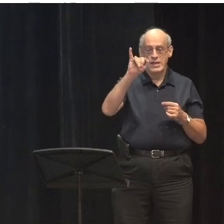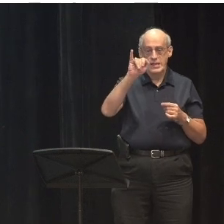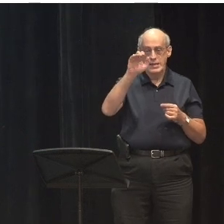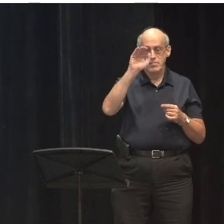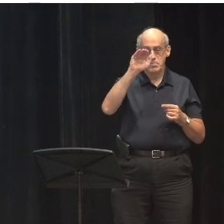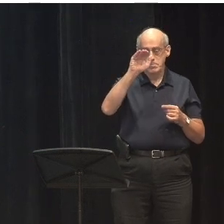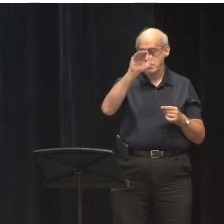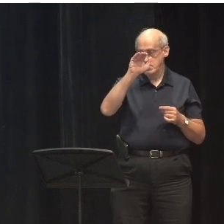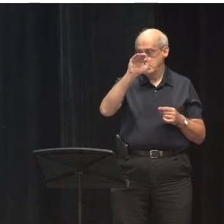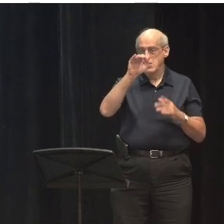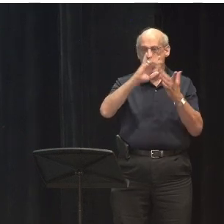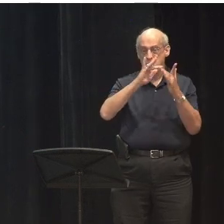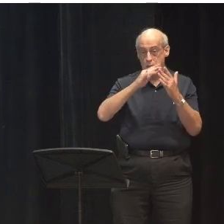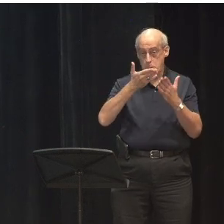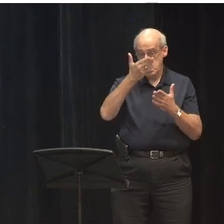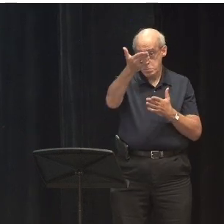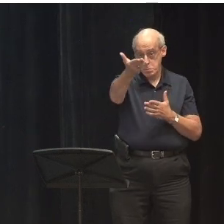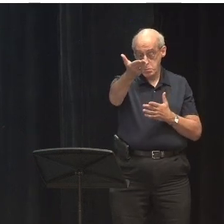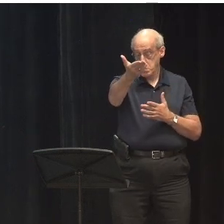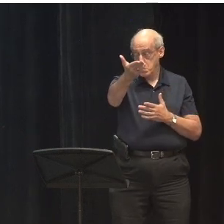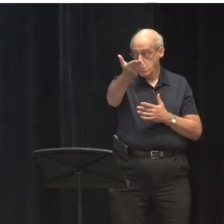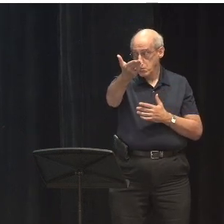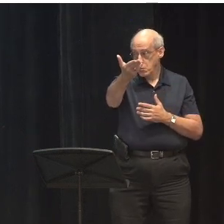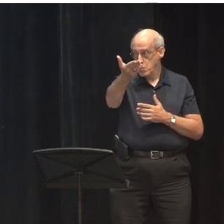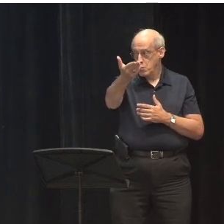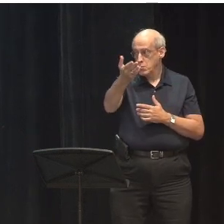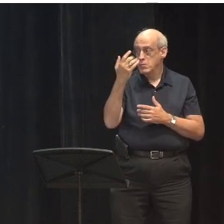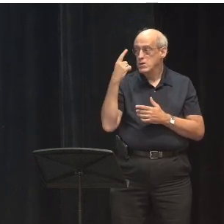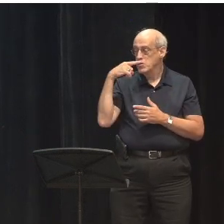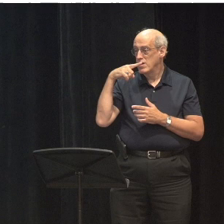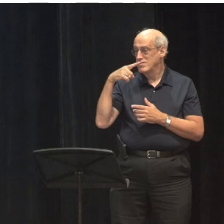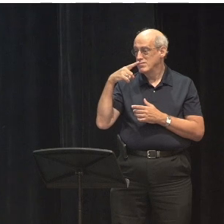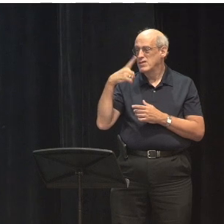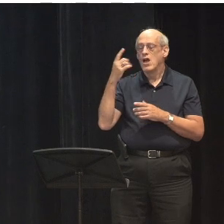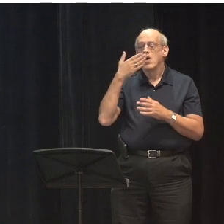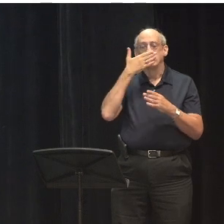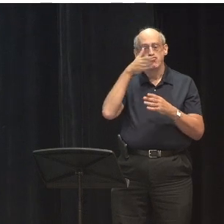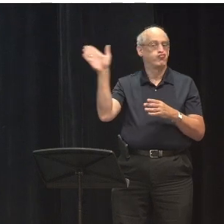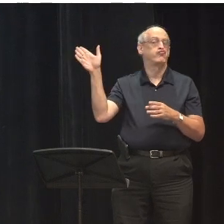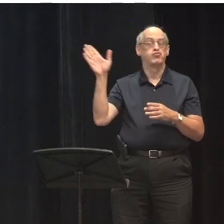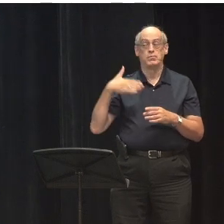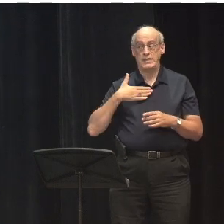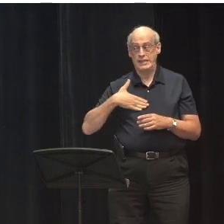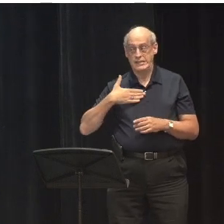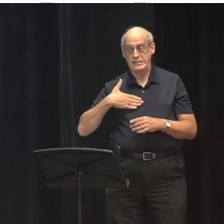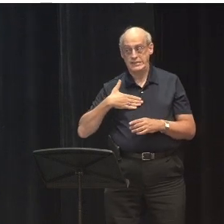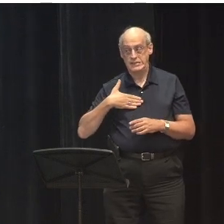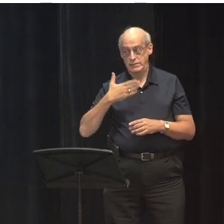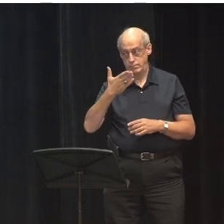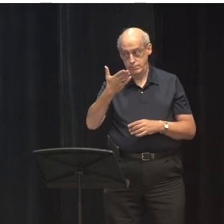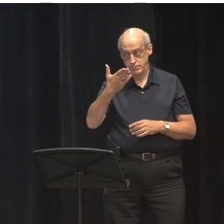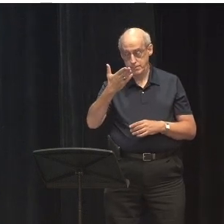Lonnie Passage. She is online. And if someone could unmute Lonnie, we'd be happy to hear from her.